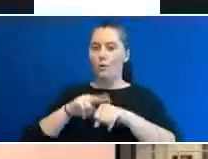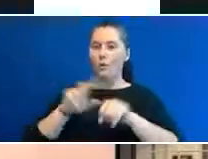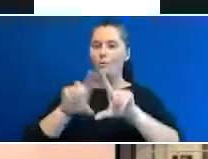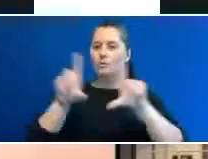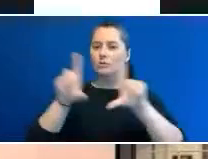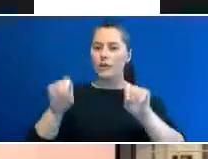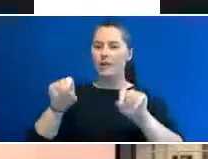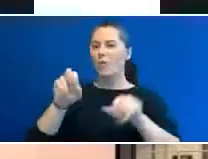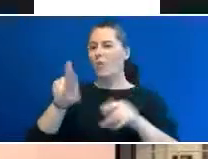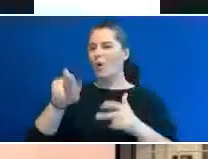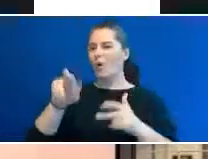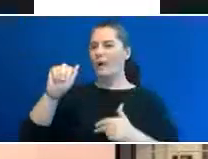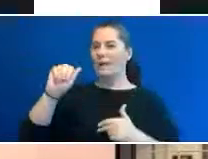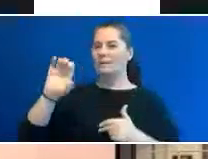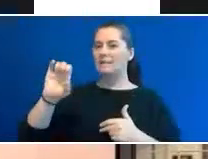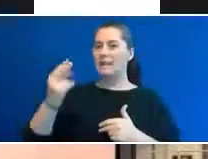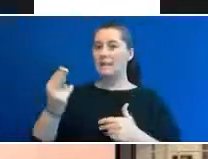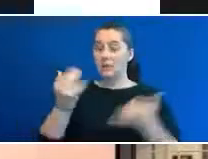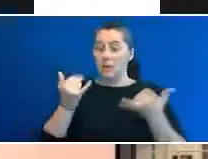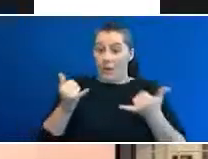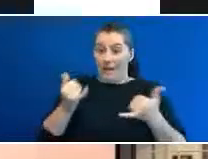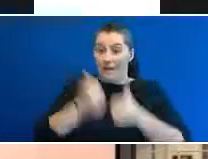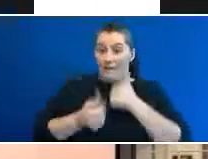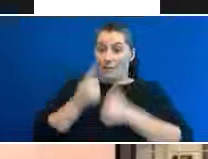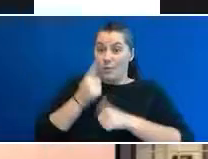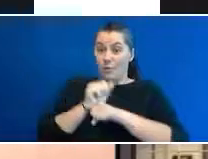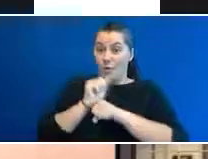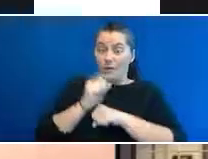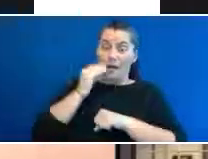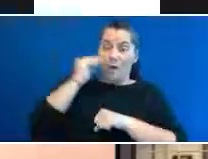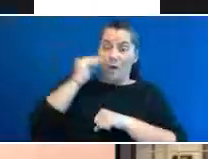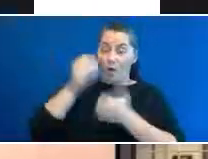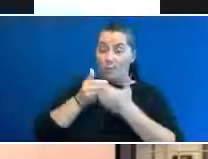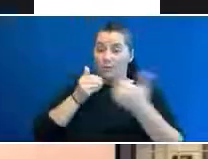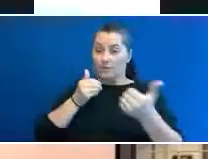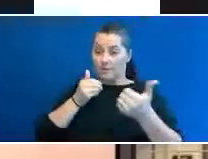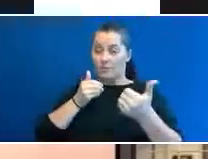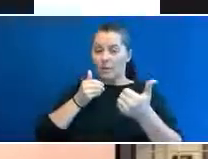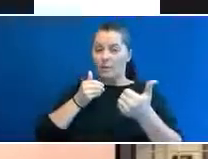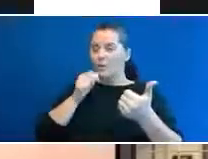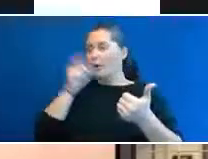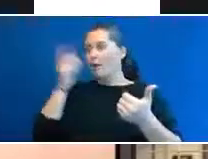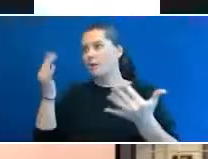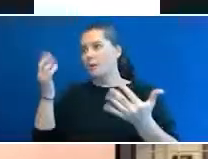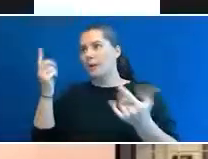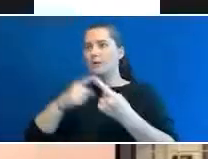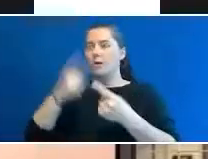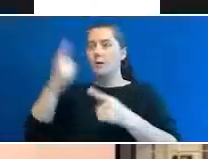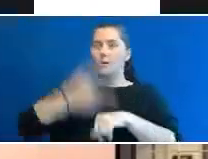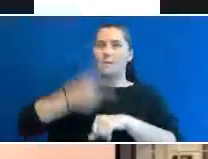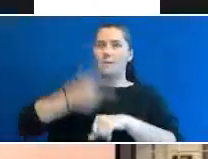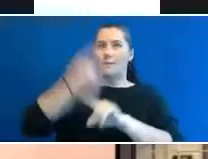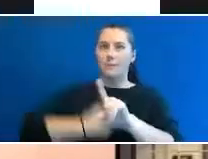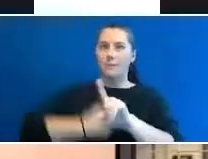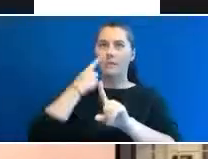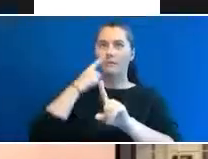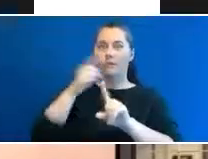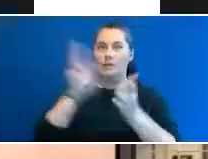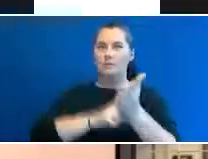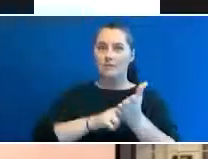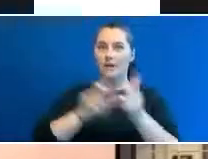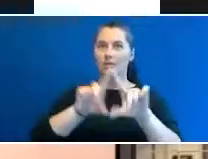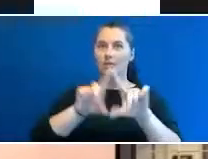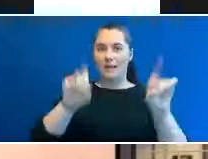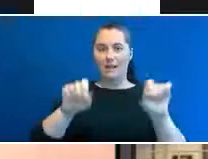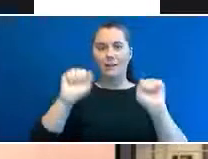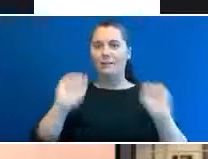starting to work more remote and everyone's all over, we no longer have to wait for the once a month where people sign checks. We can again automate this